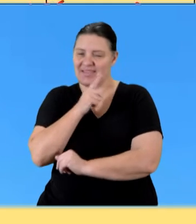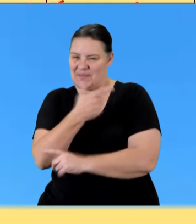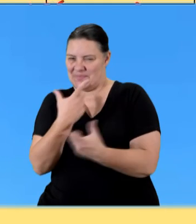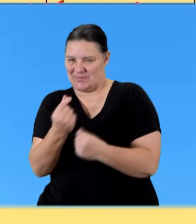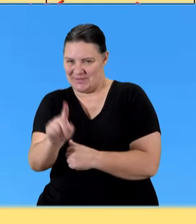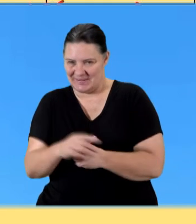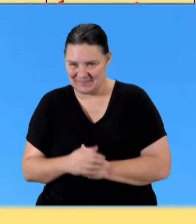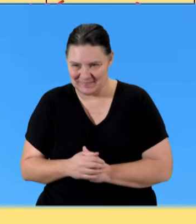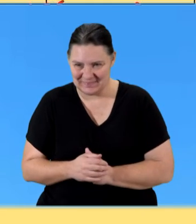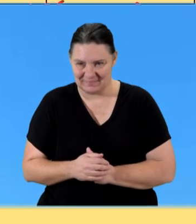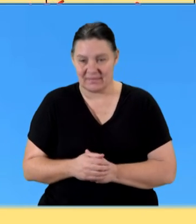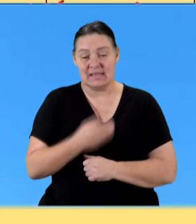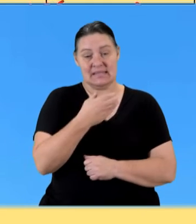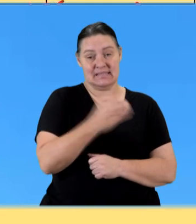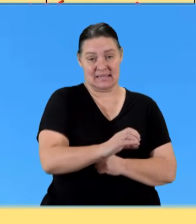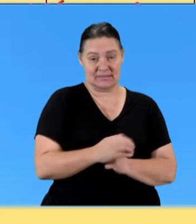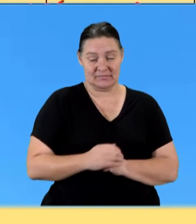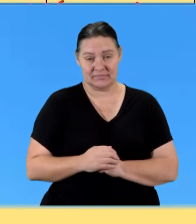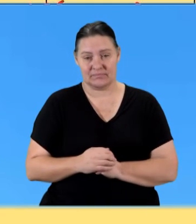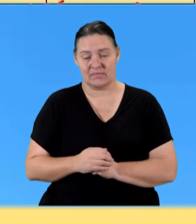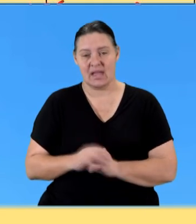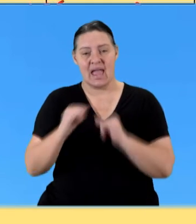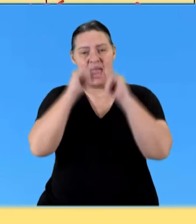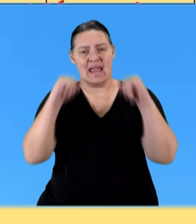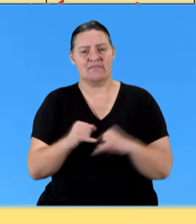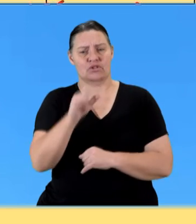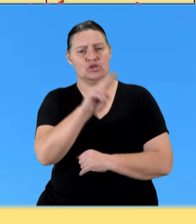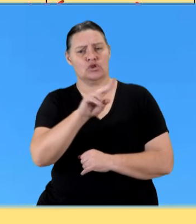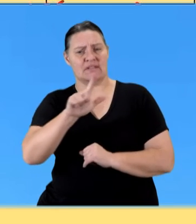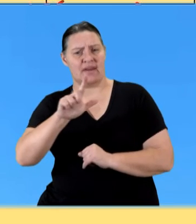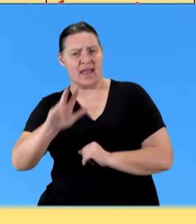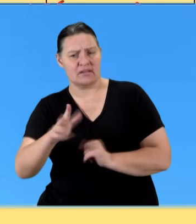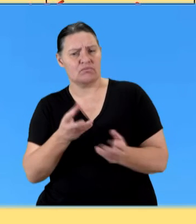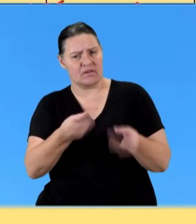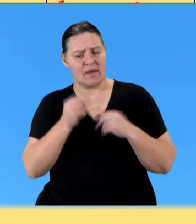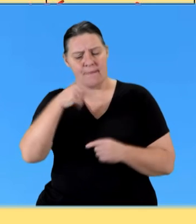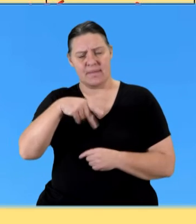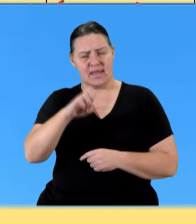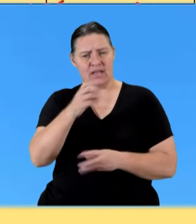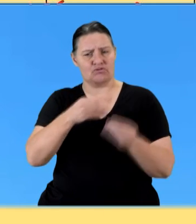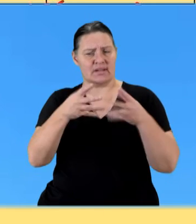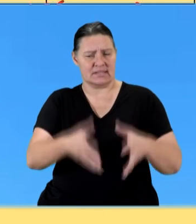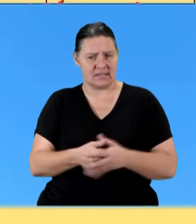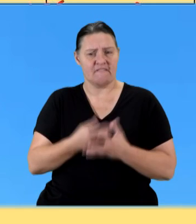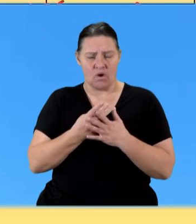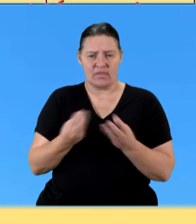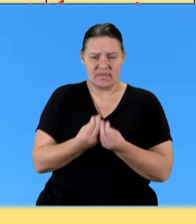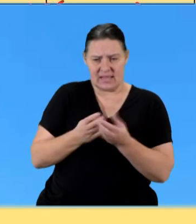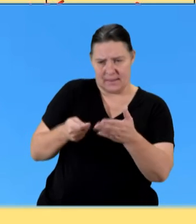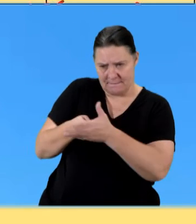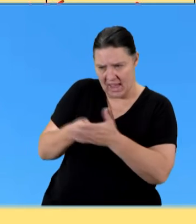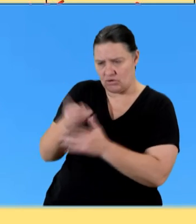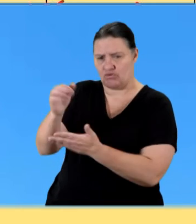do. C, invoice 278 received from PE Traders for